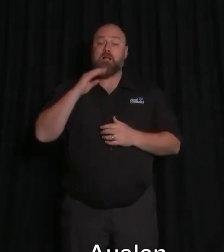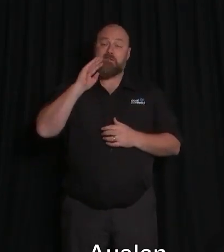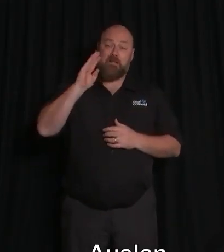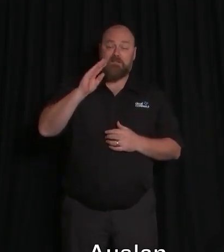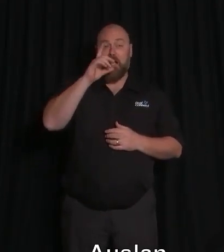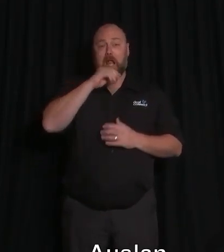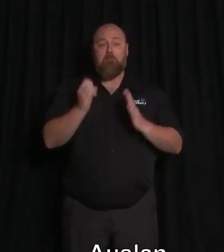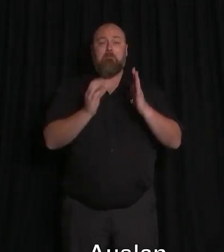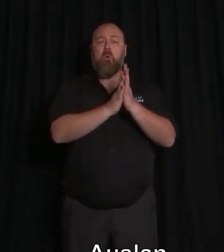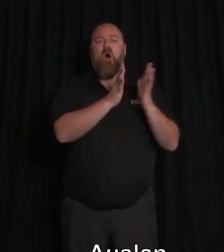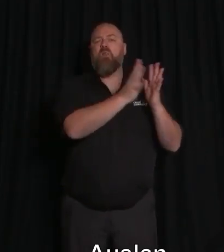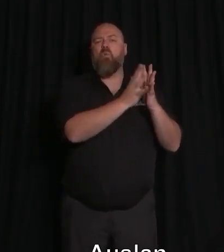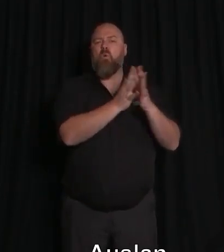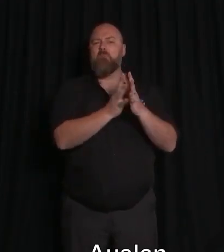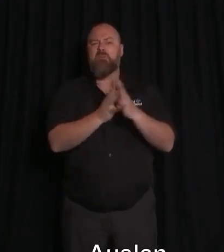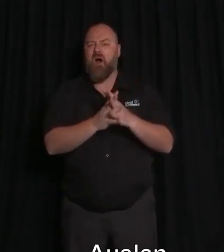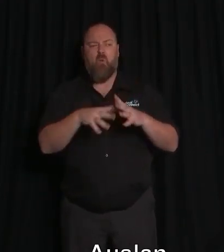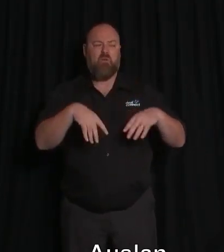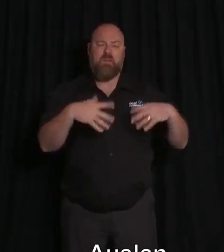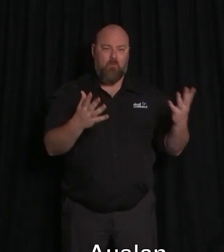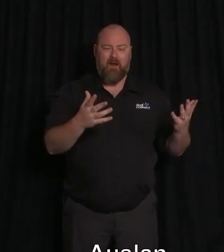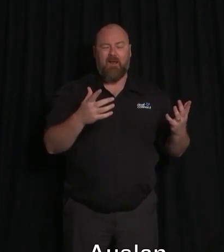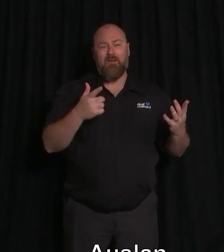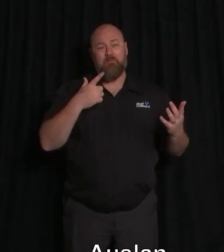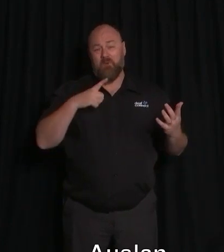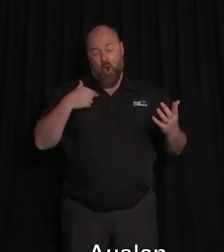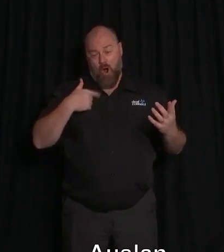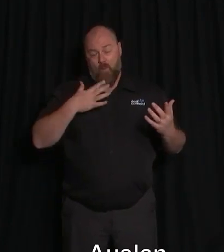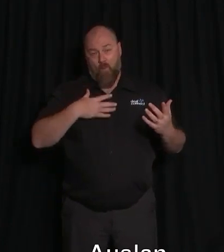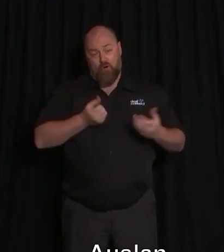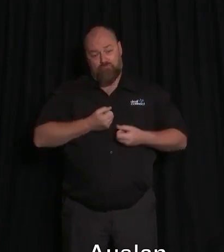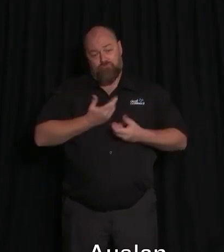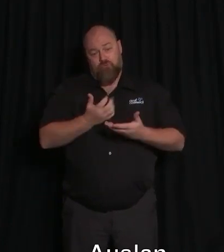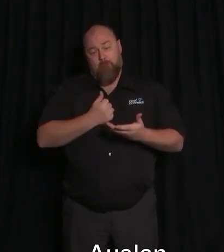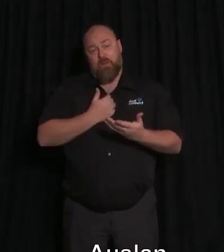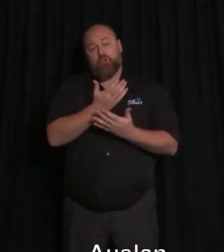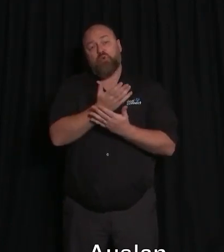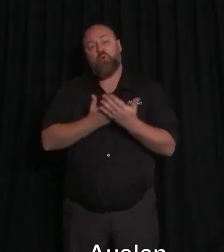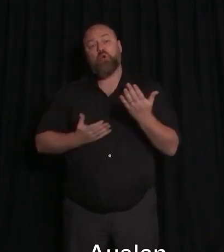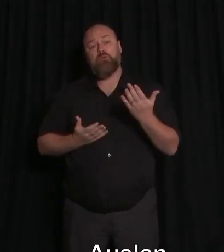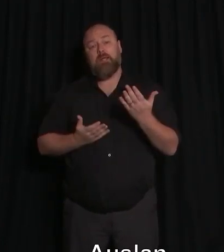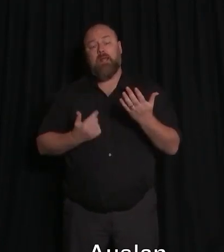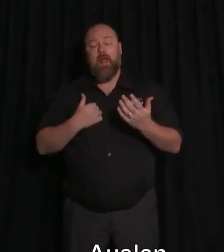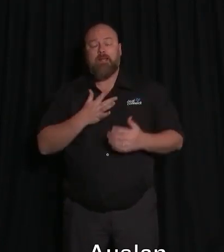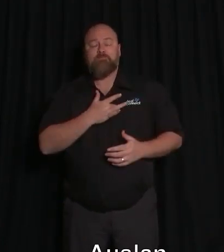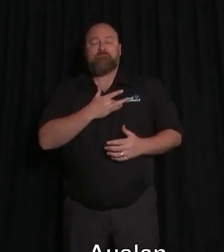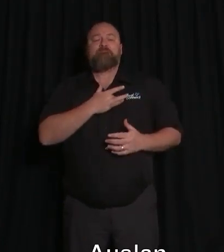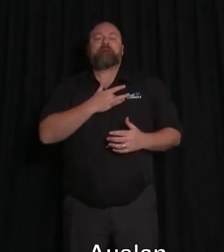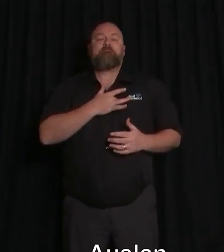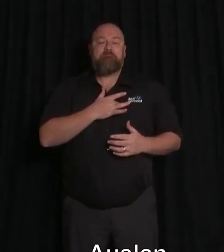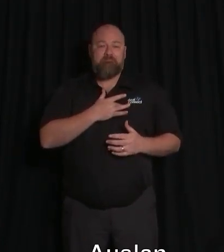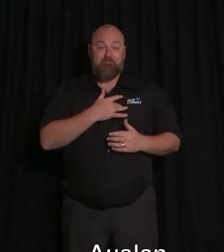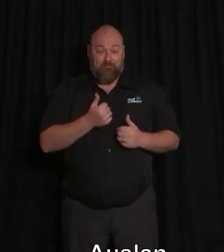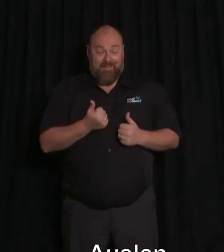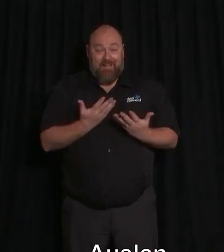elsewhere. But I want to tell you a story that is touching, that is informative, that is